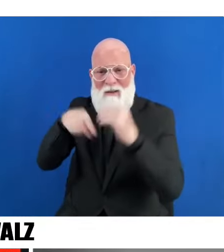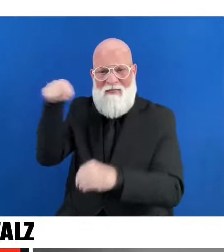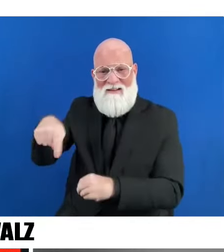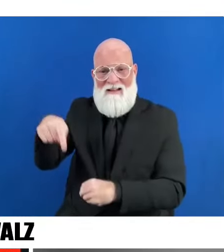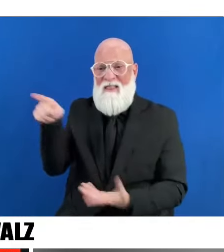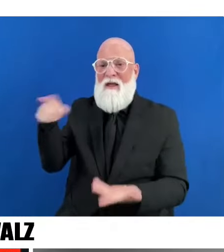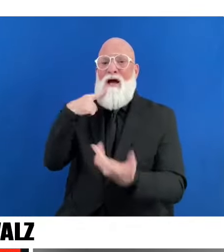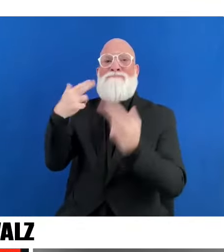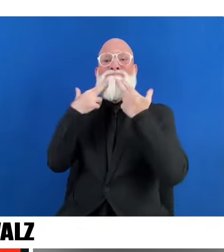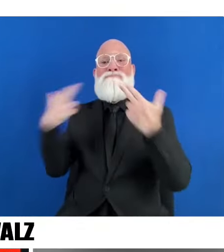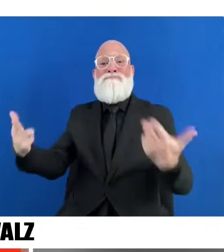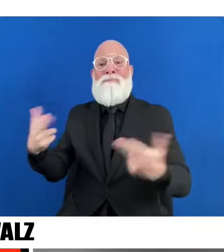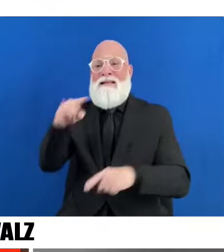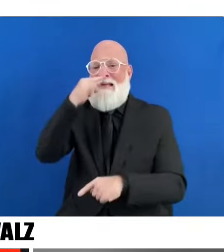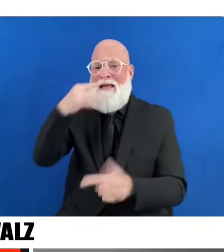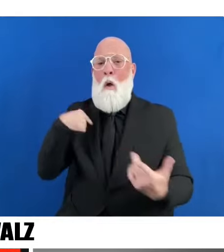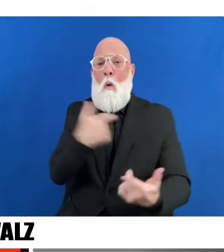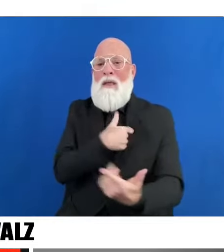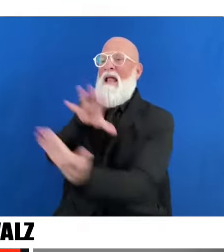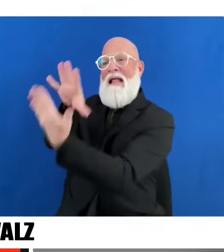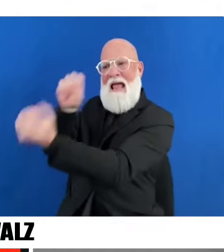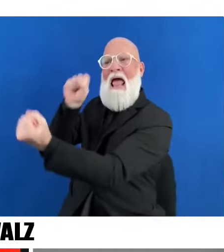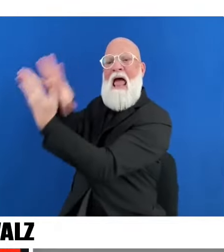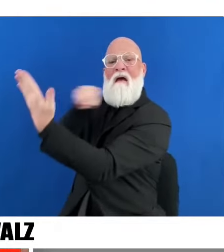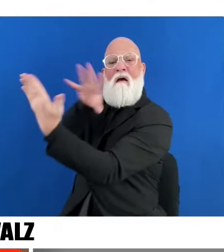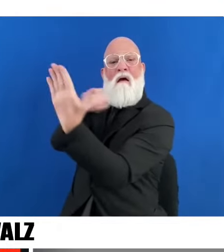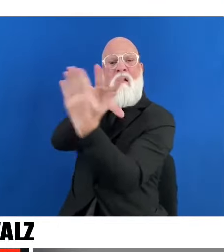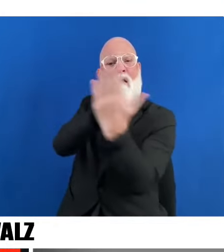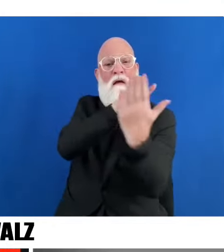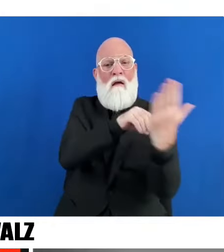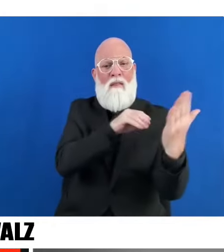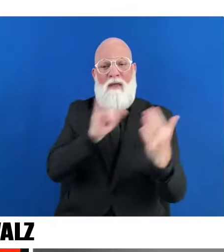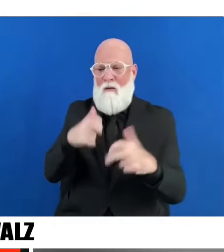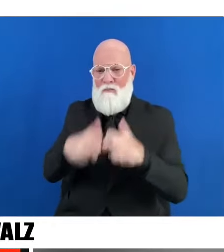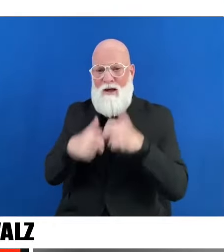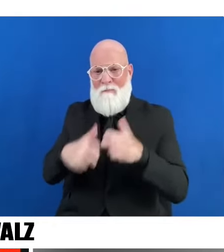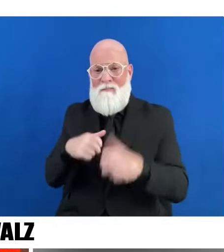are things that shouldn't be that difficult. You can still keep your firearms, and we